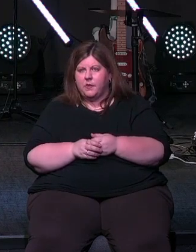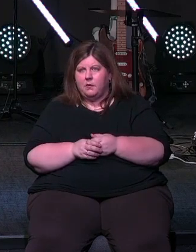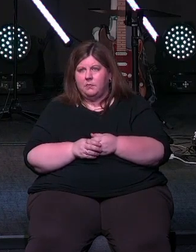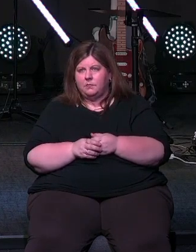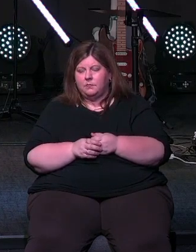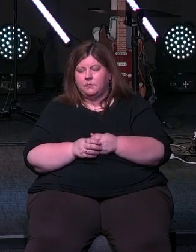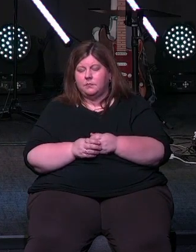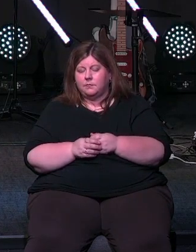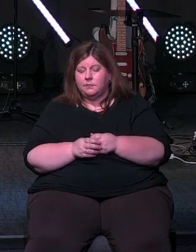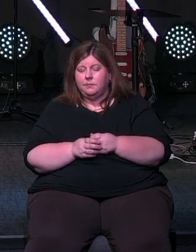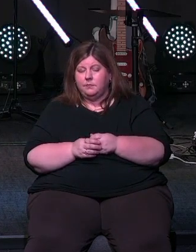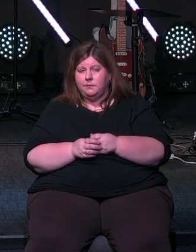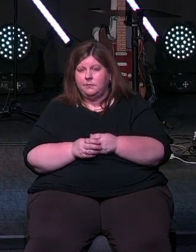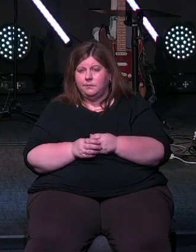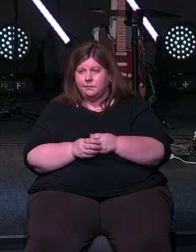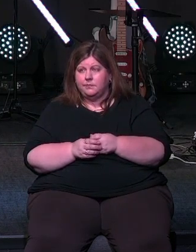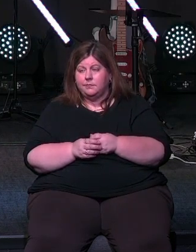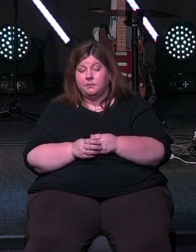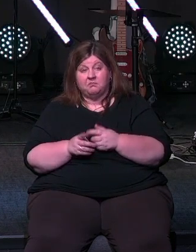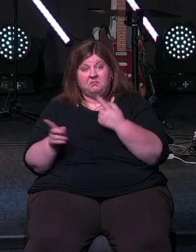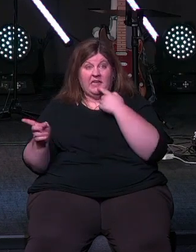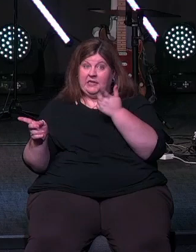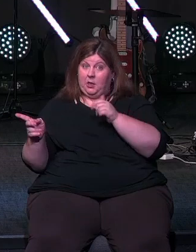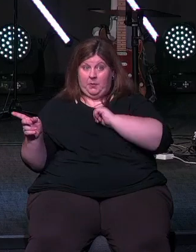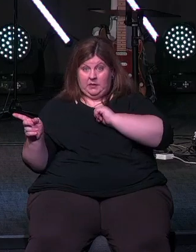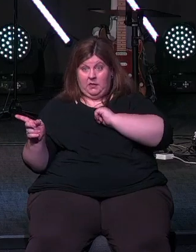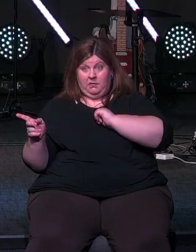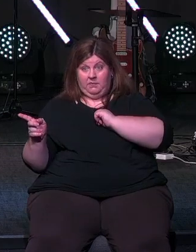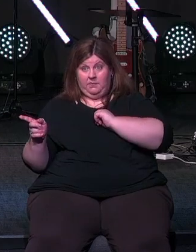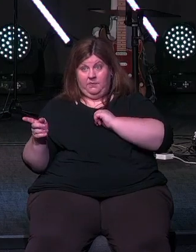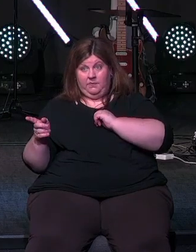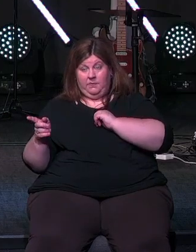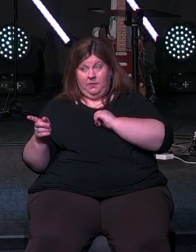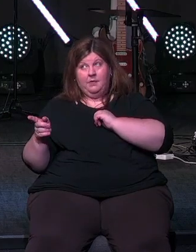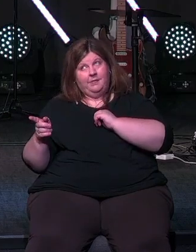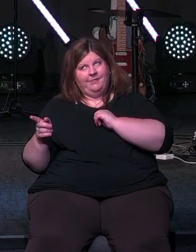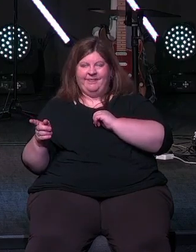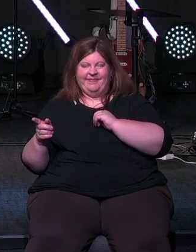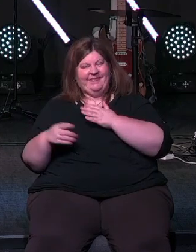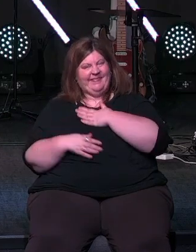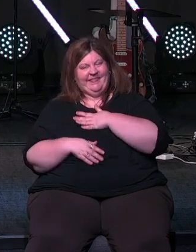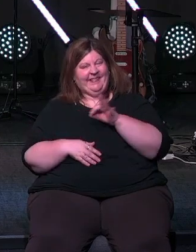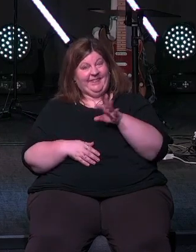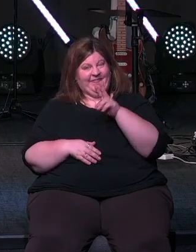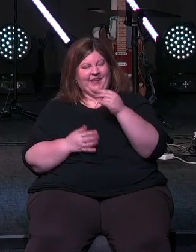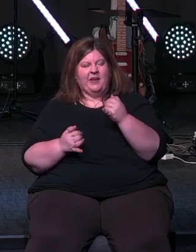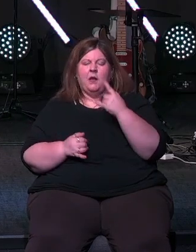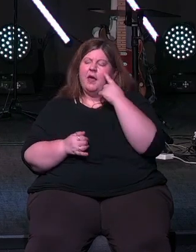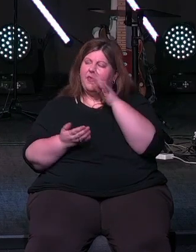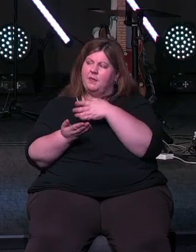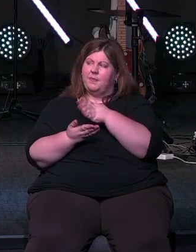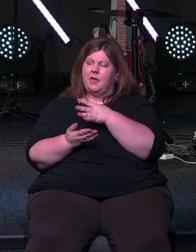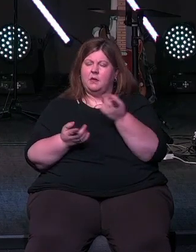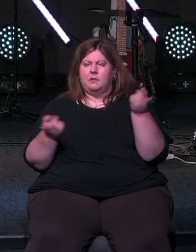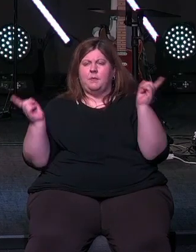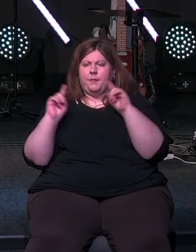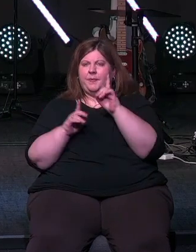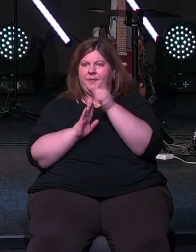you. I can tell you for me, we're having fun right now. Just as we close, I think the band's going to come up here in a